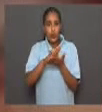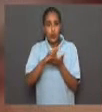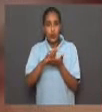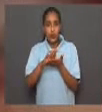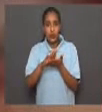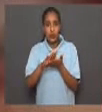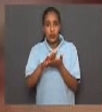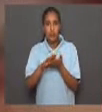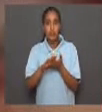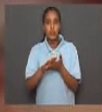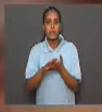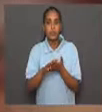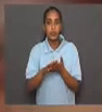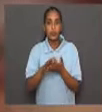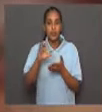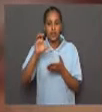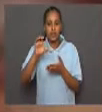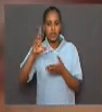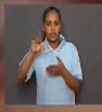metal crystallizes.